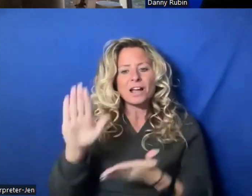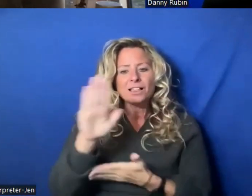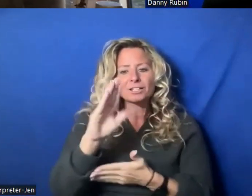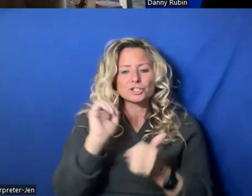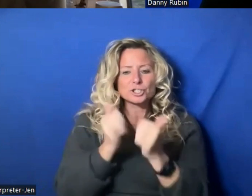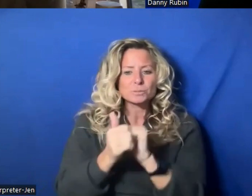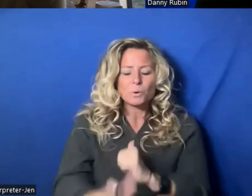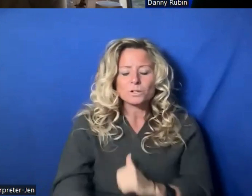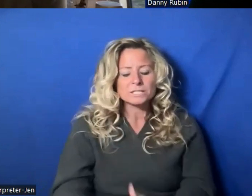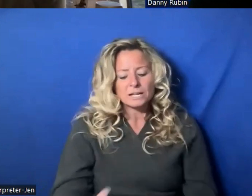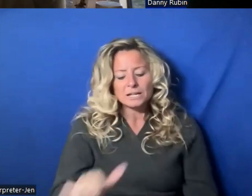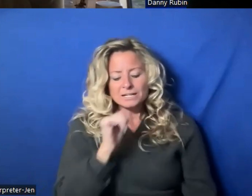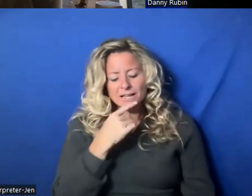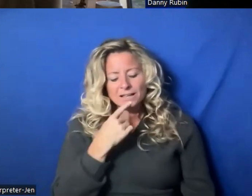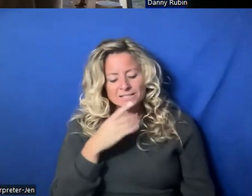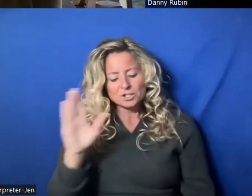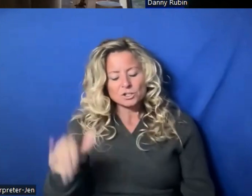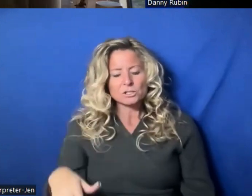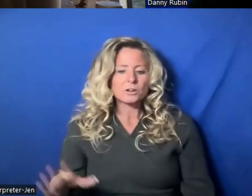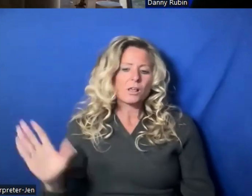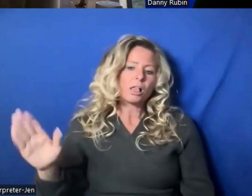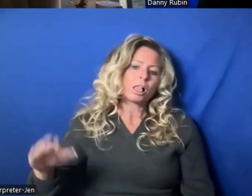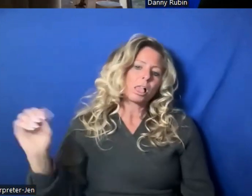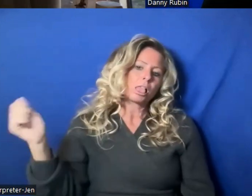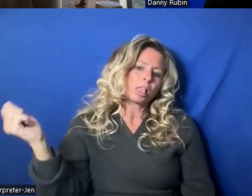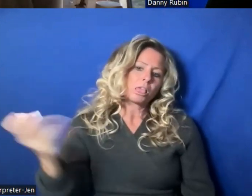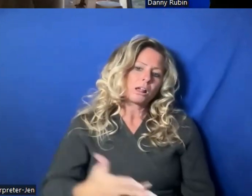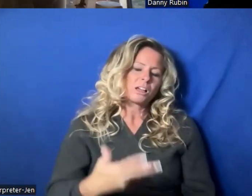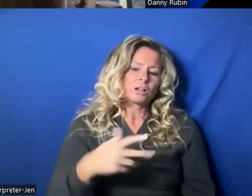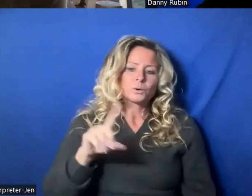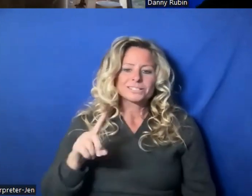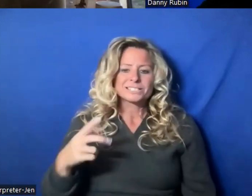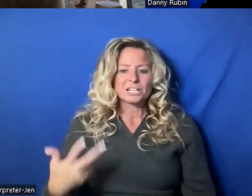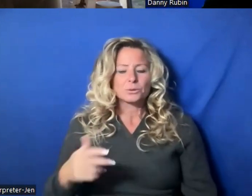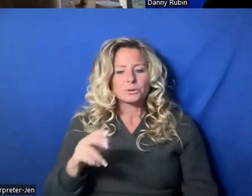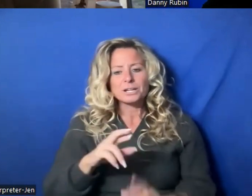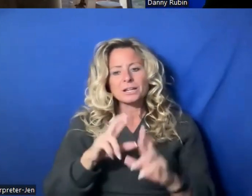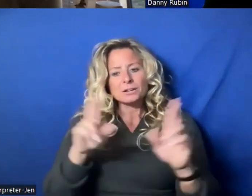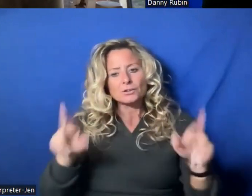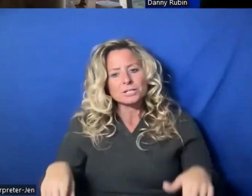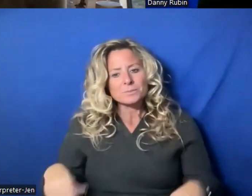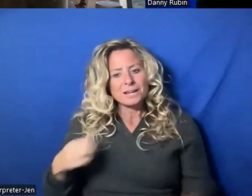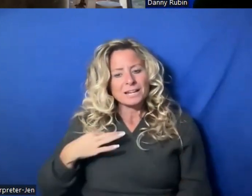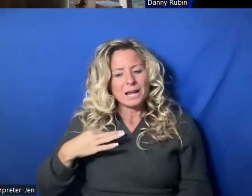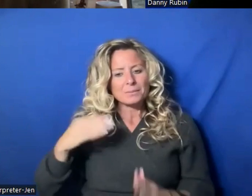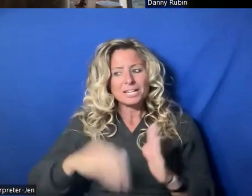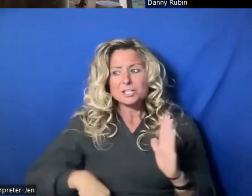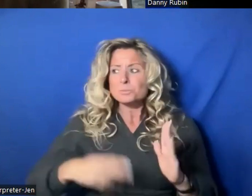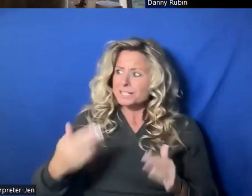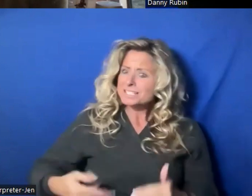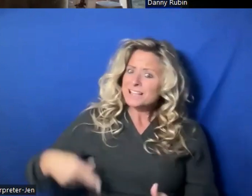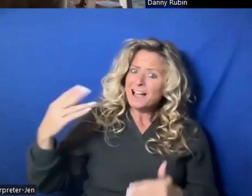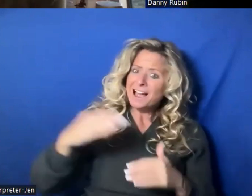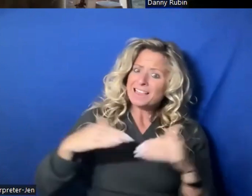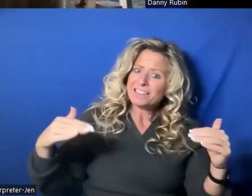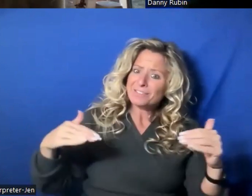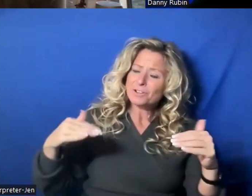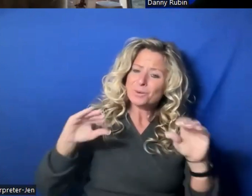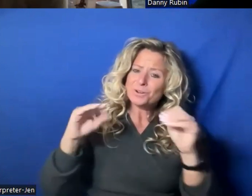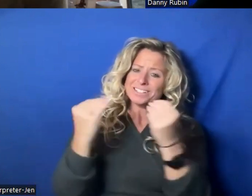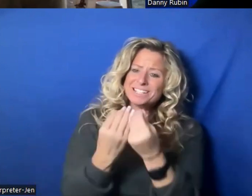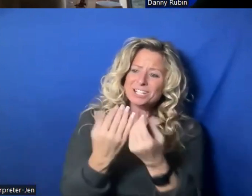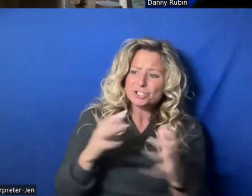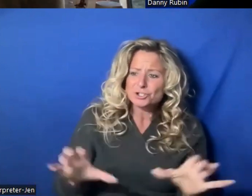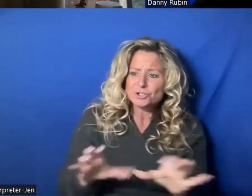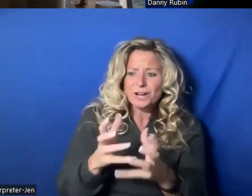to say that you should be sloppy with a Division III application, Well, but the point is this is a high level organization. You yes. guys are doing a lot